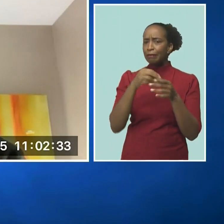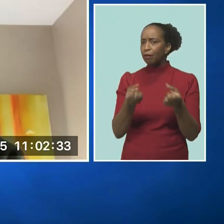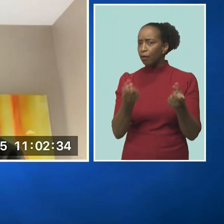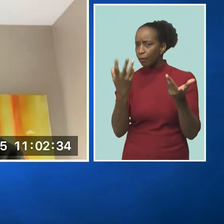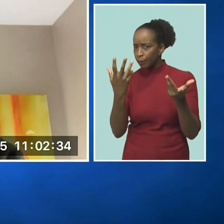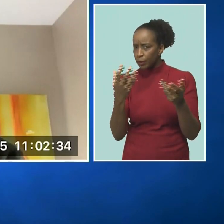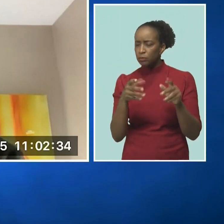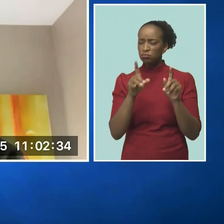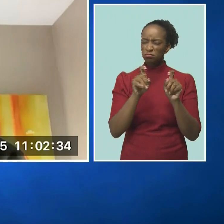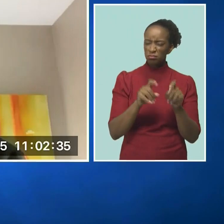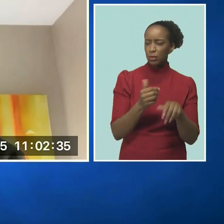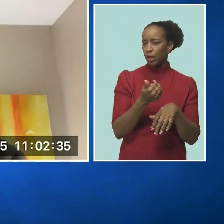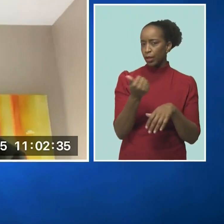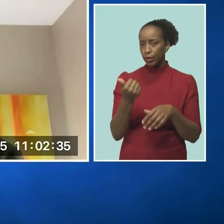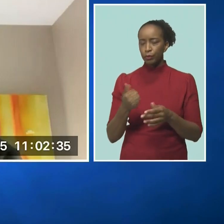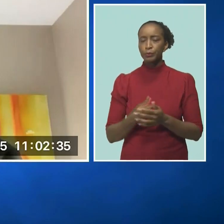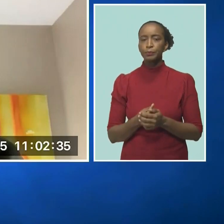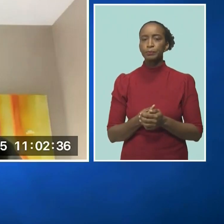the factory,